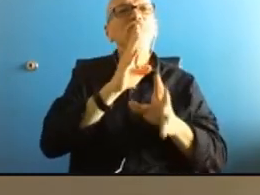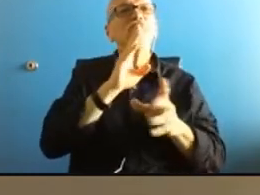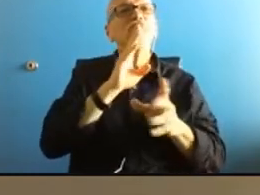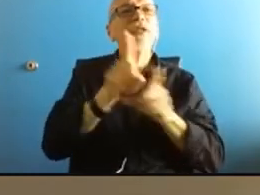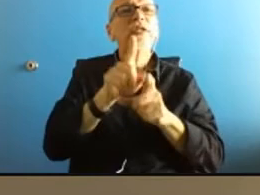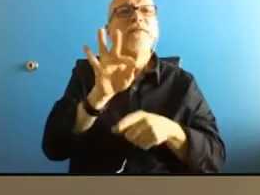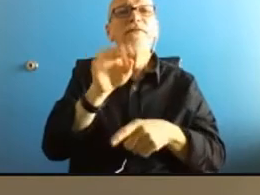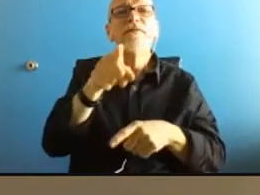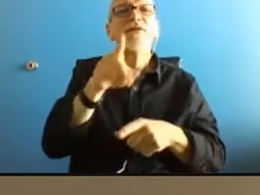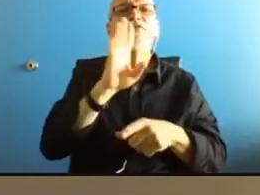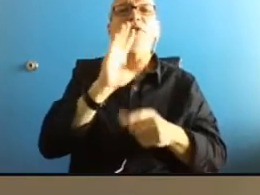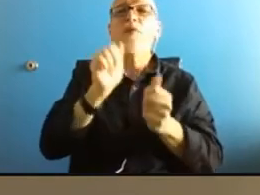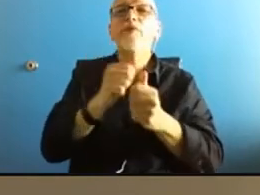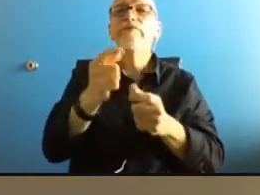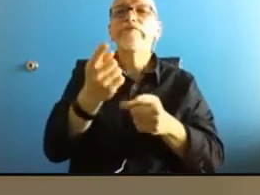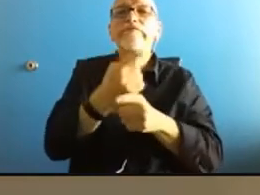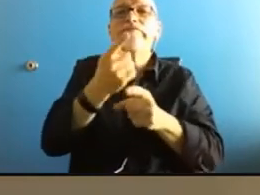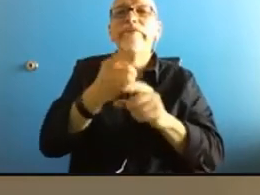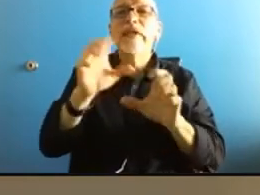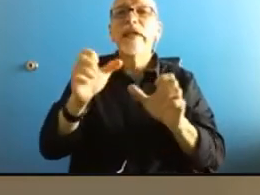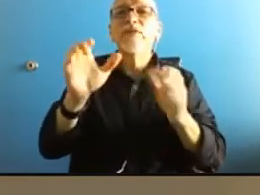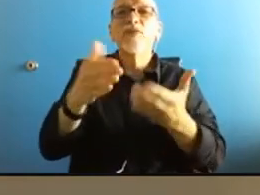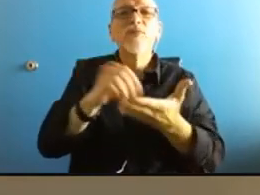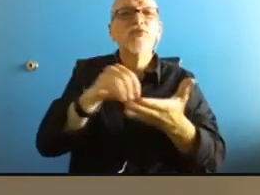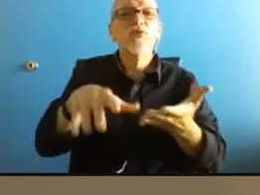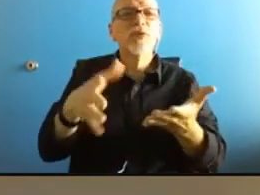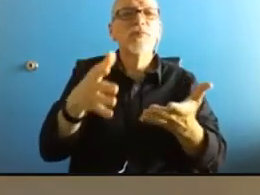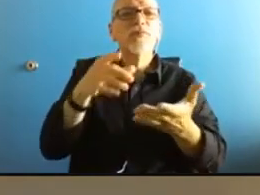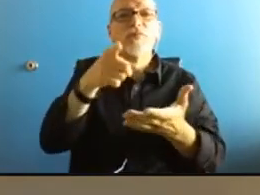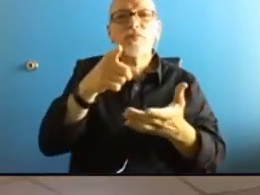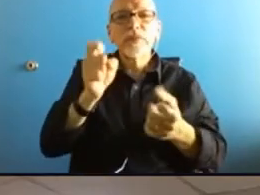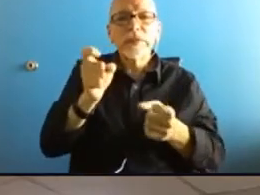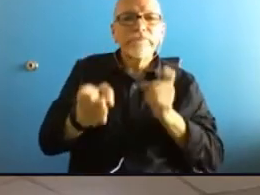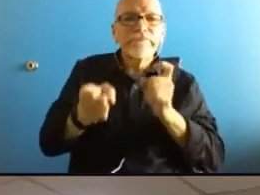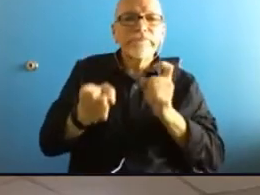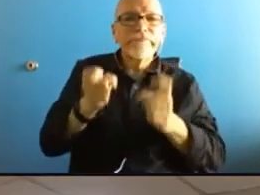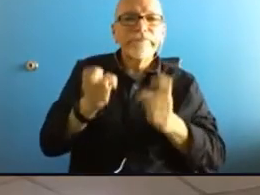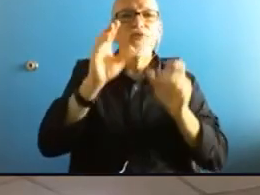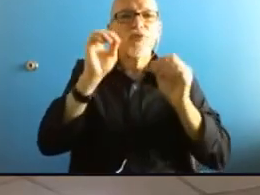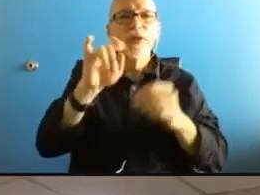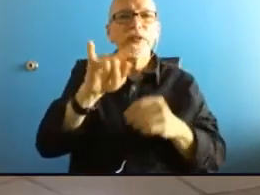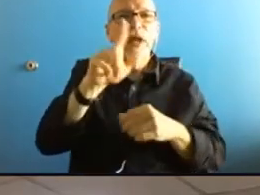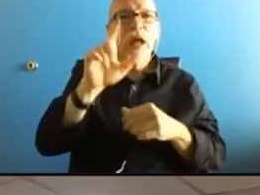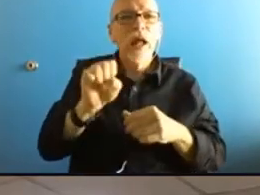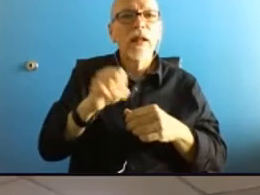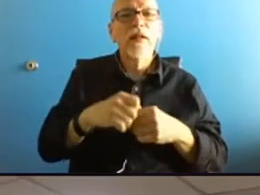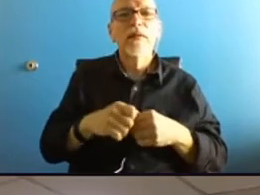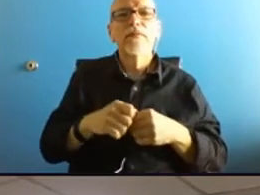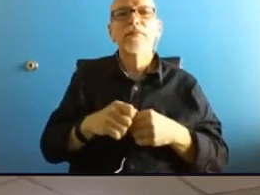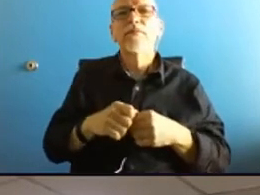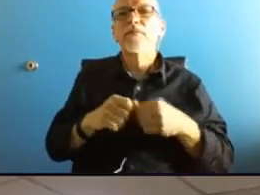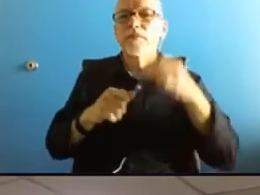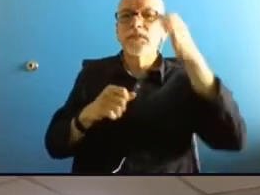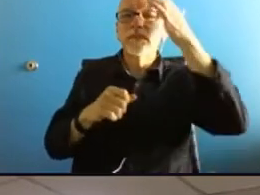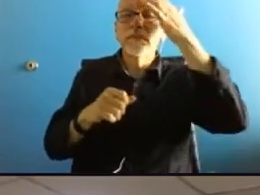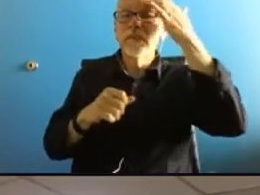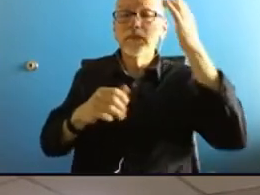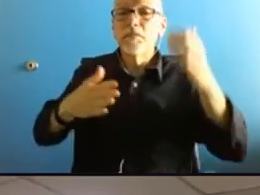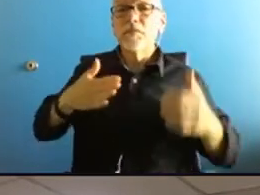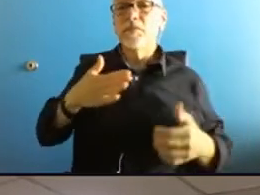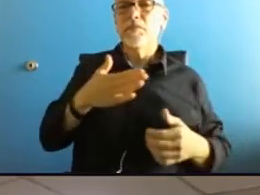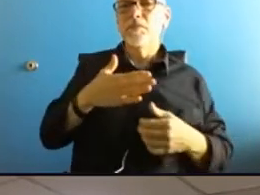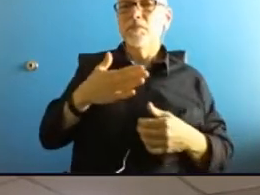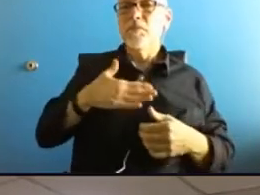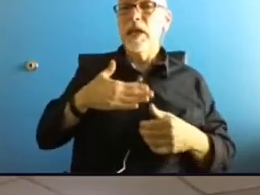were talking to a regular classroom of students? Are you adapting your instructional style? Yes. So my instructional